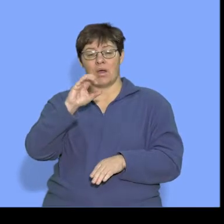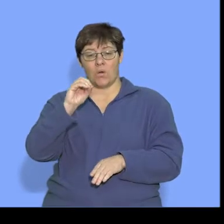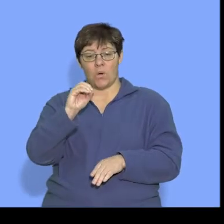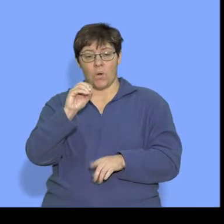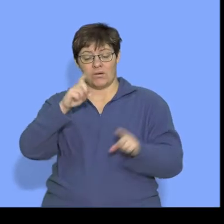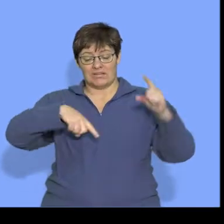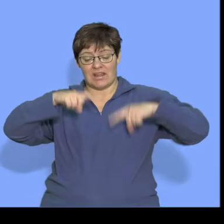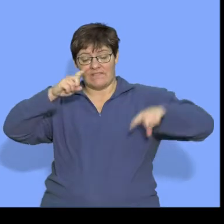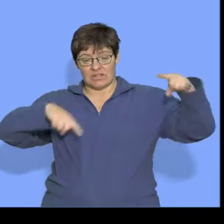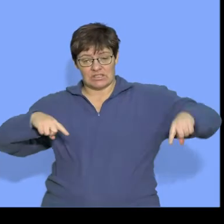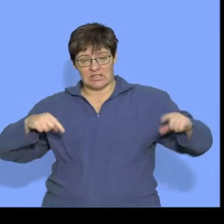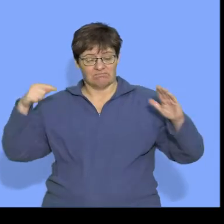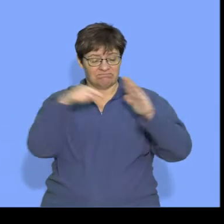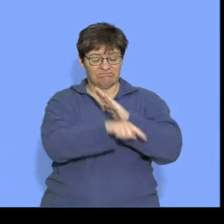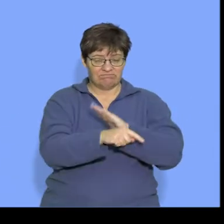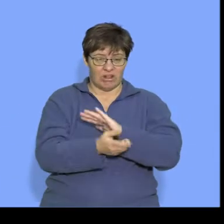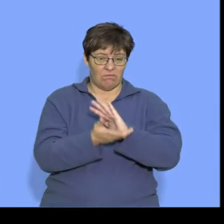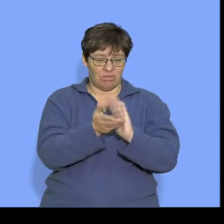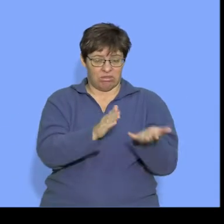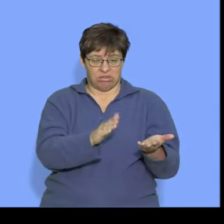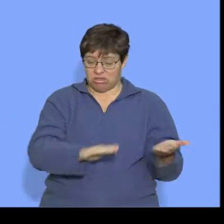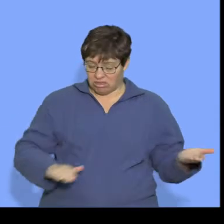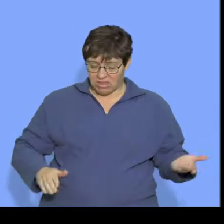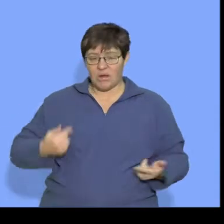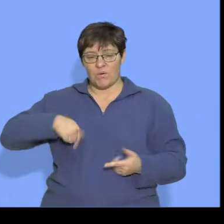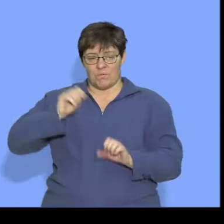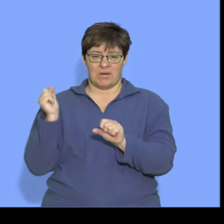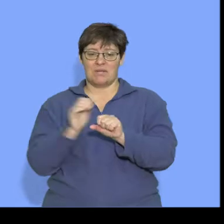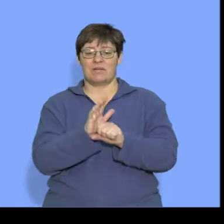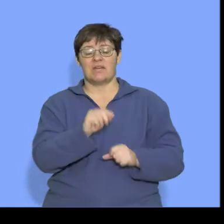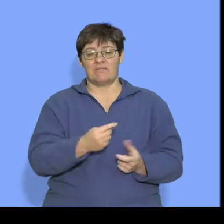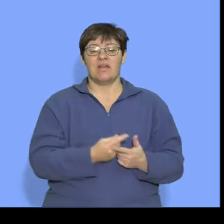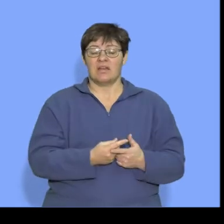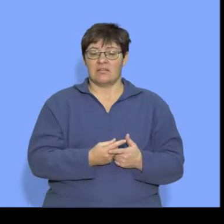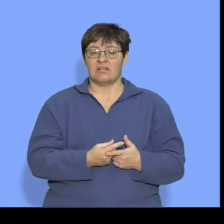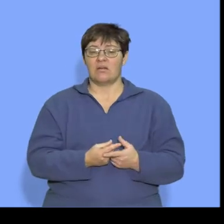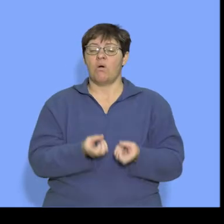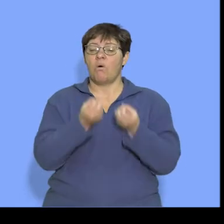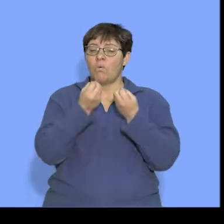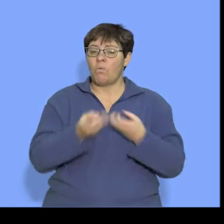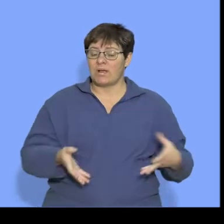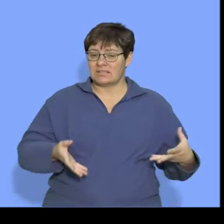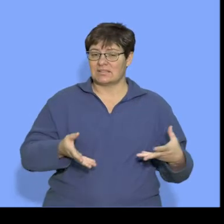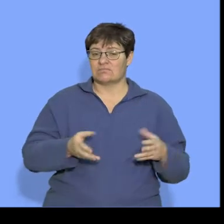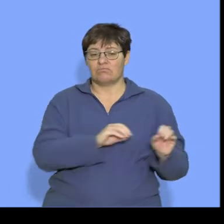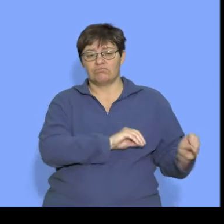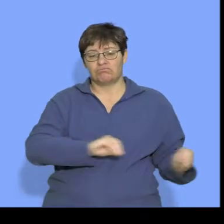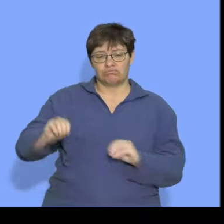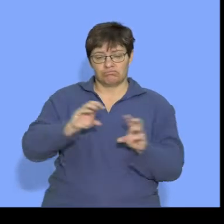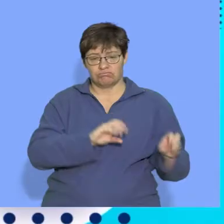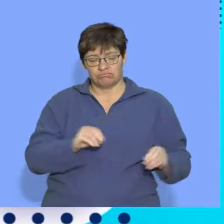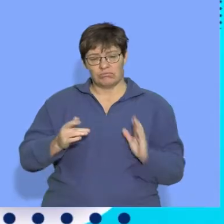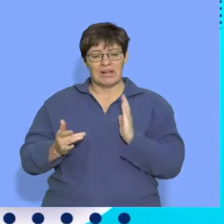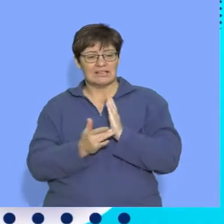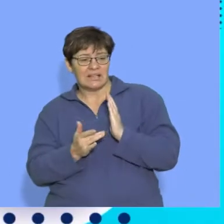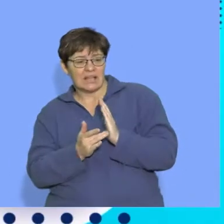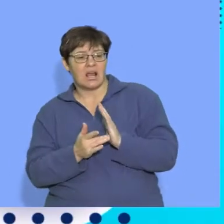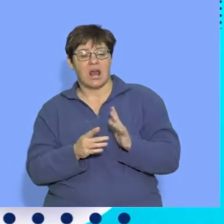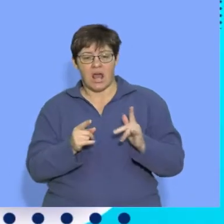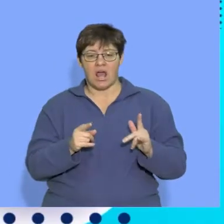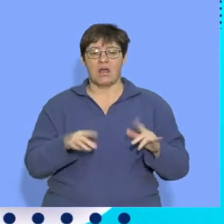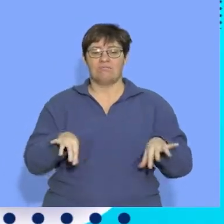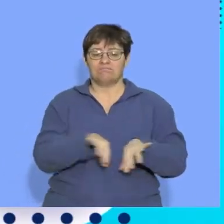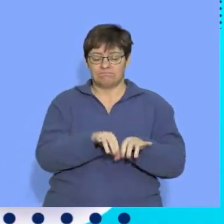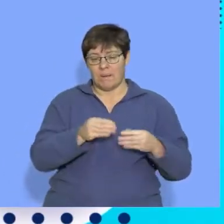And finally, we're going to spend some time looking at solid waste removal and the techniques and procedures around effective solid